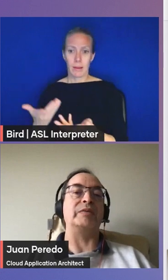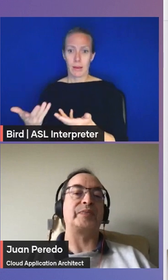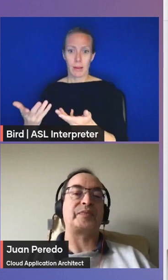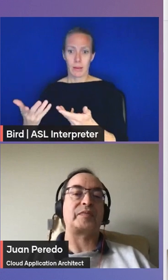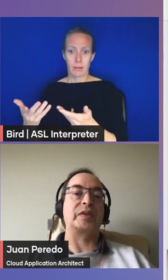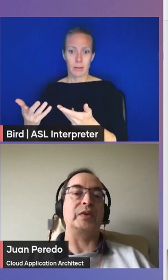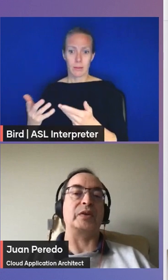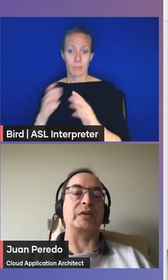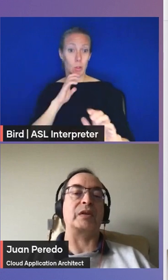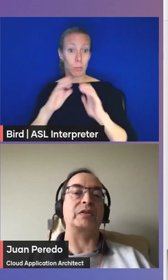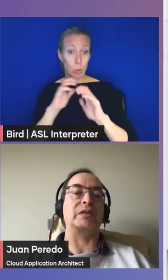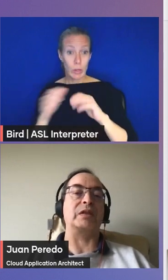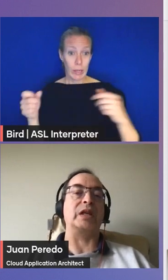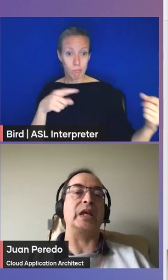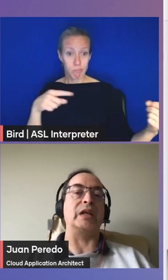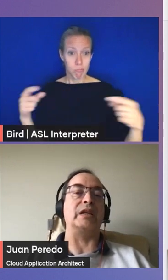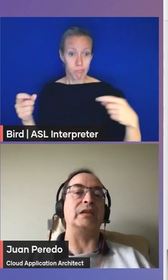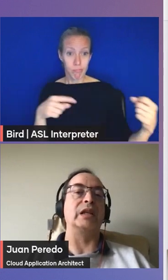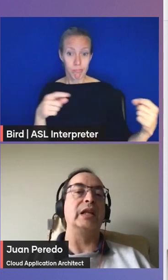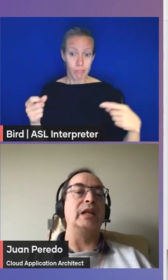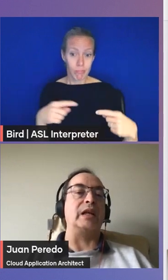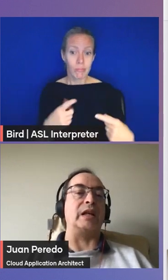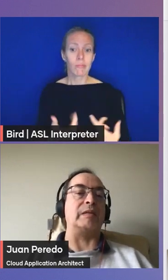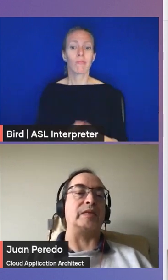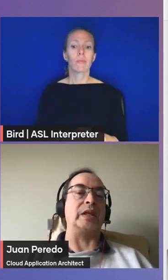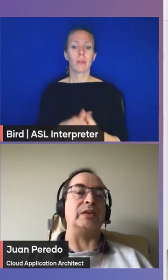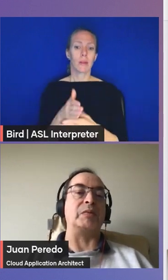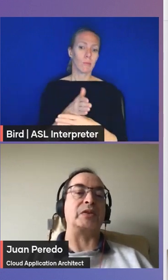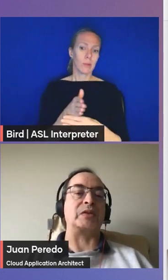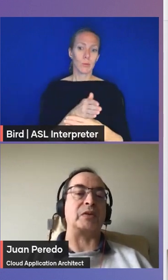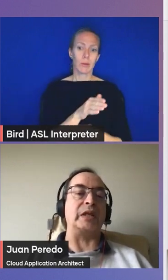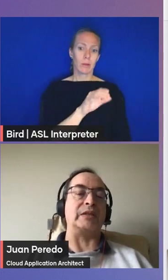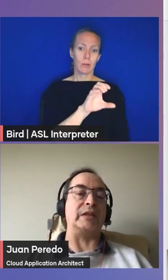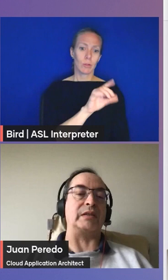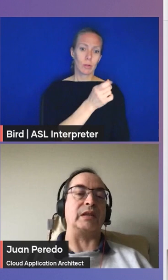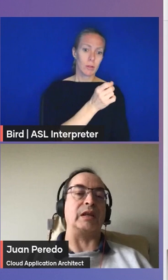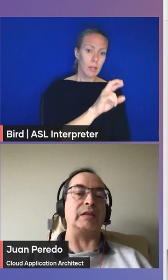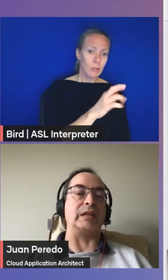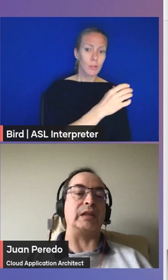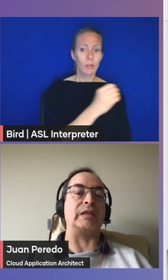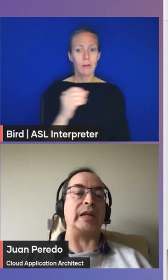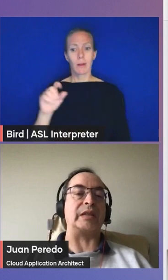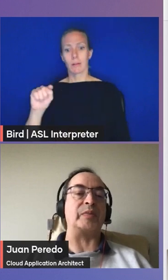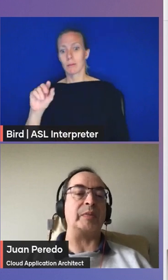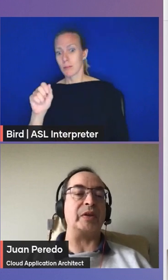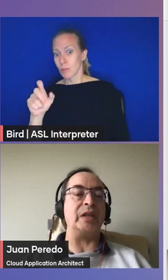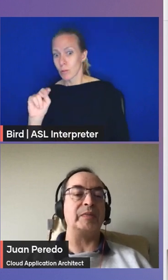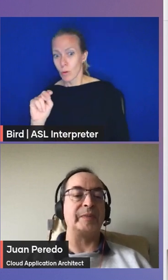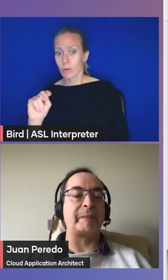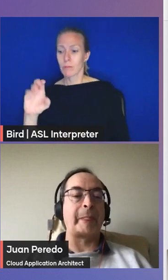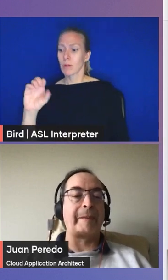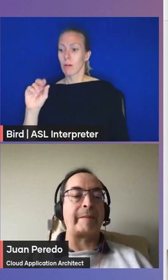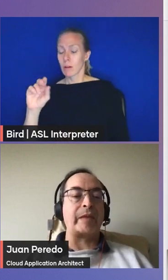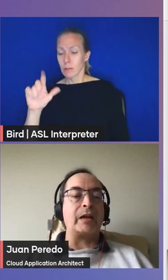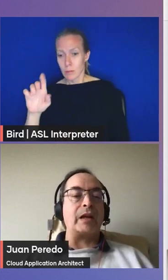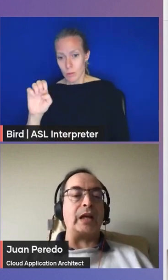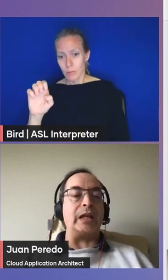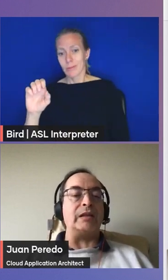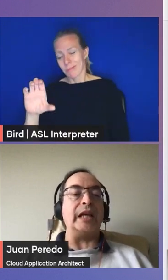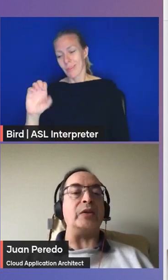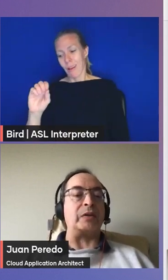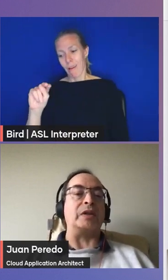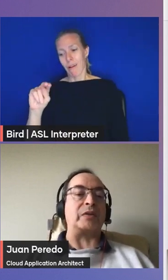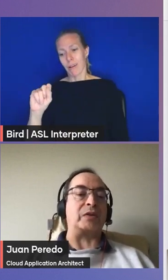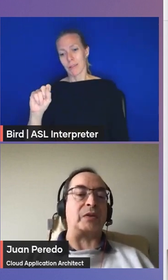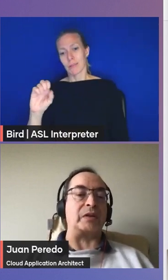between your cluster and the AWS console is interacting properly. And